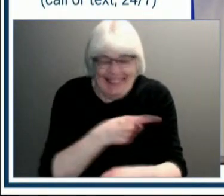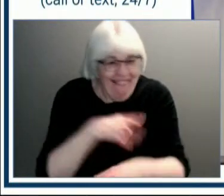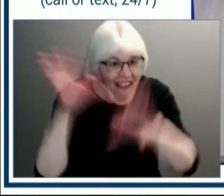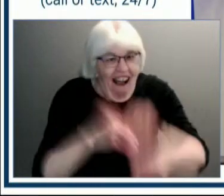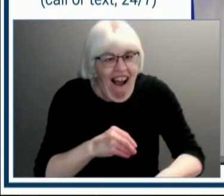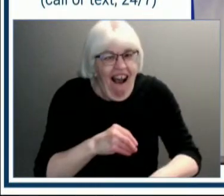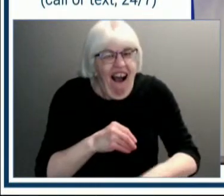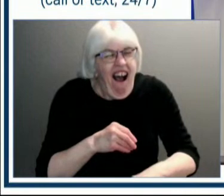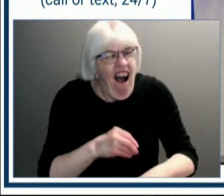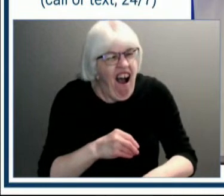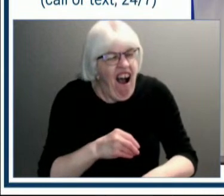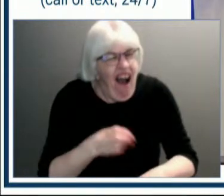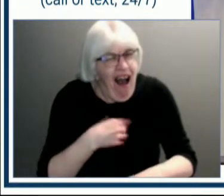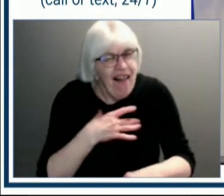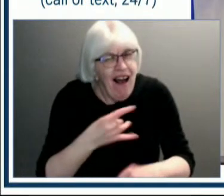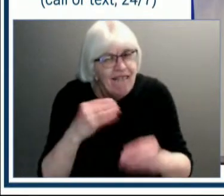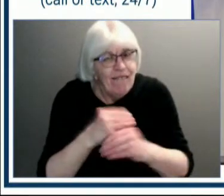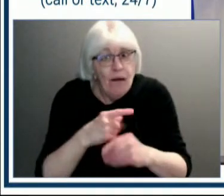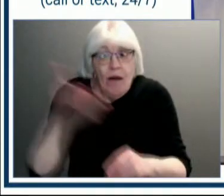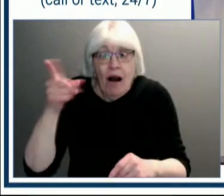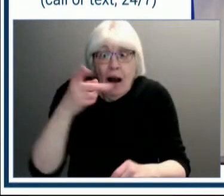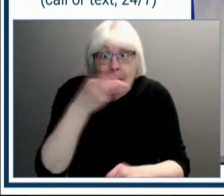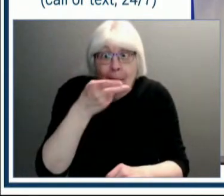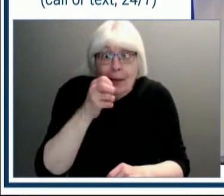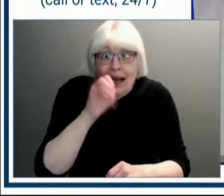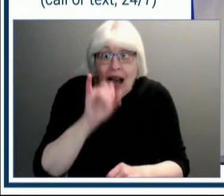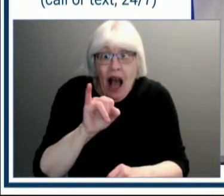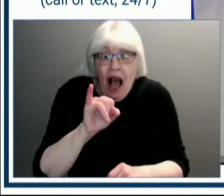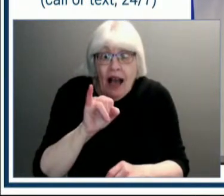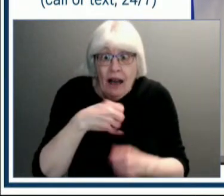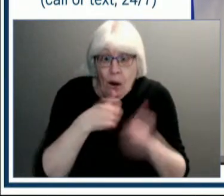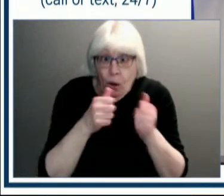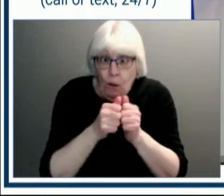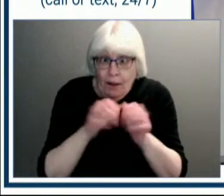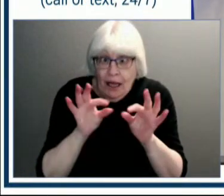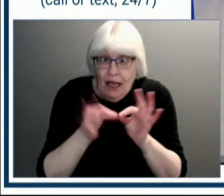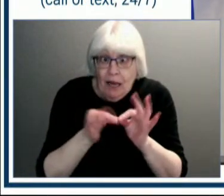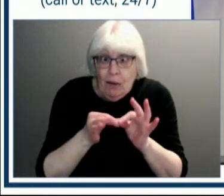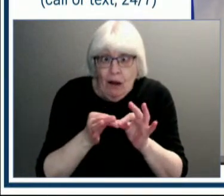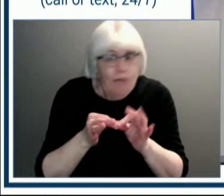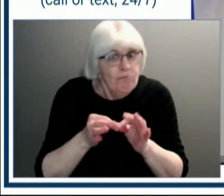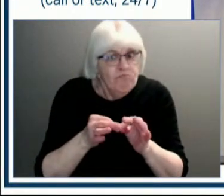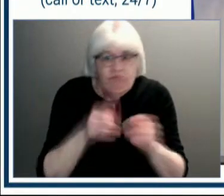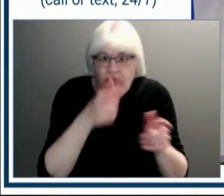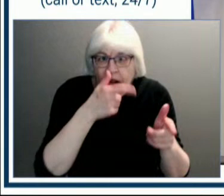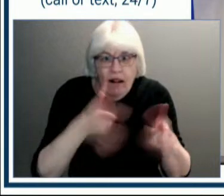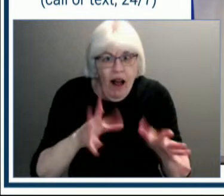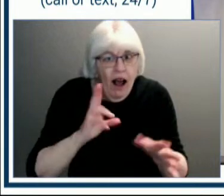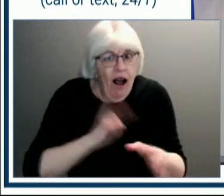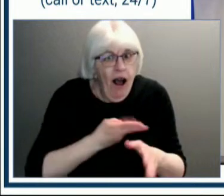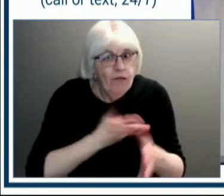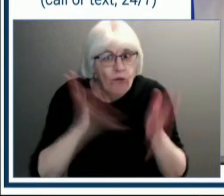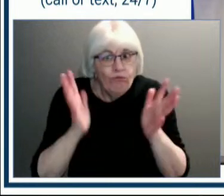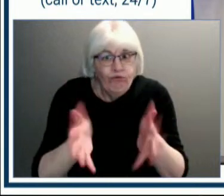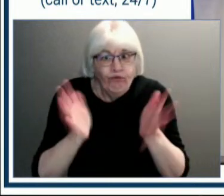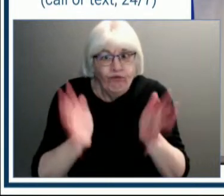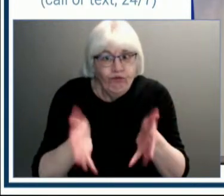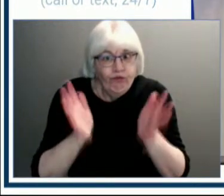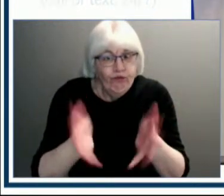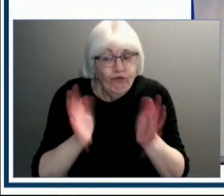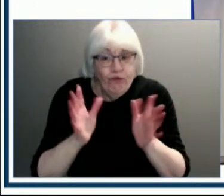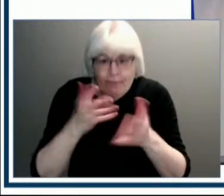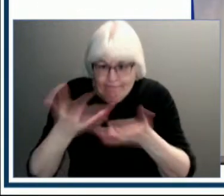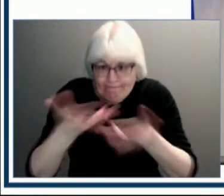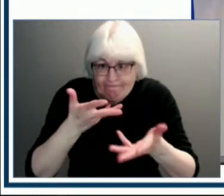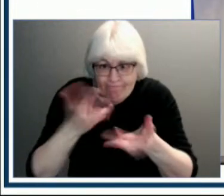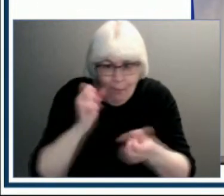is happening, we will work to address 4 themes of concerns that we've heard. The first is